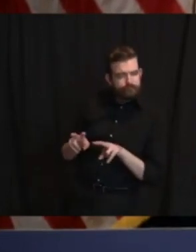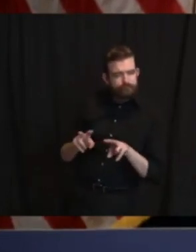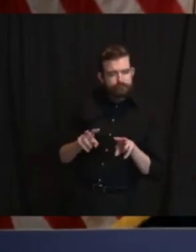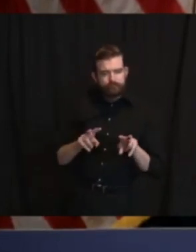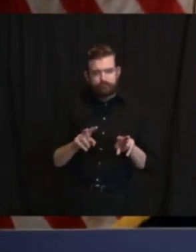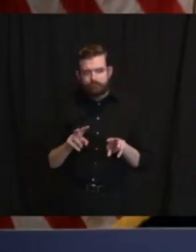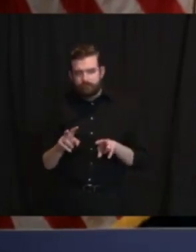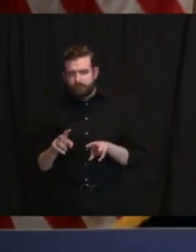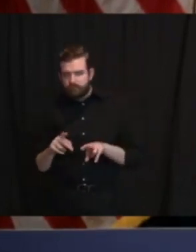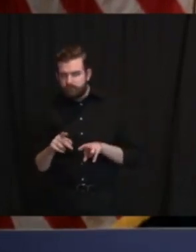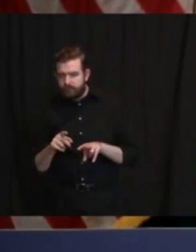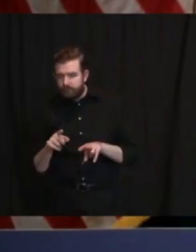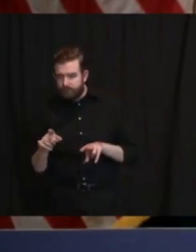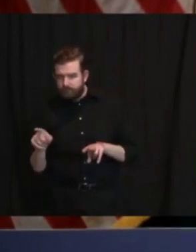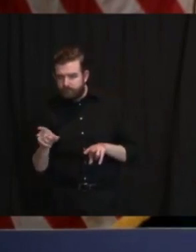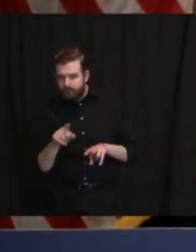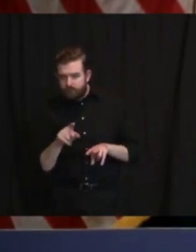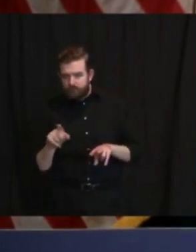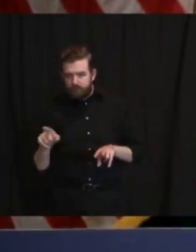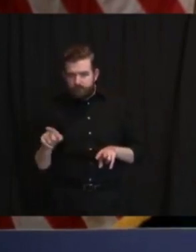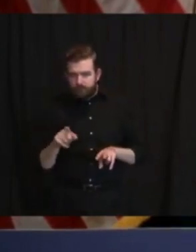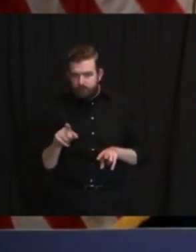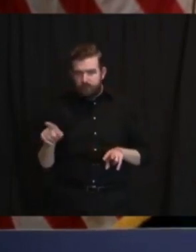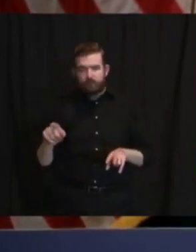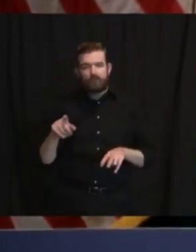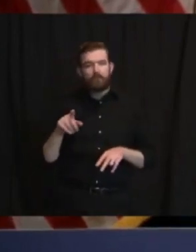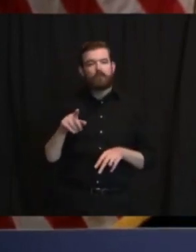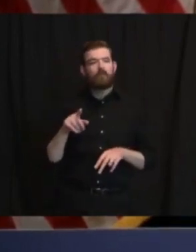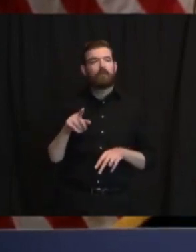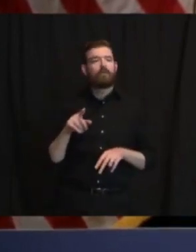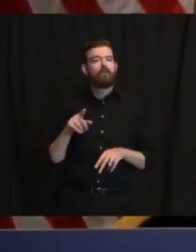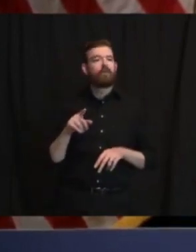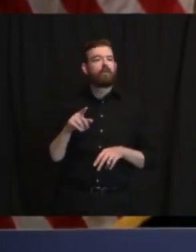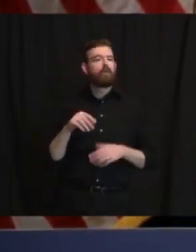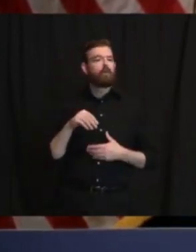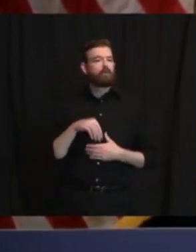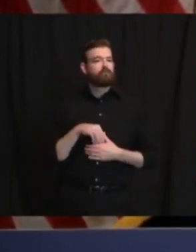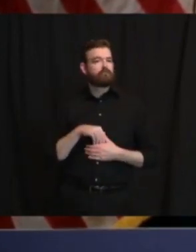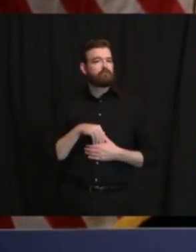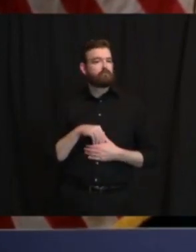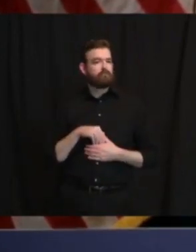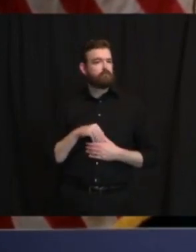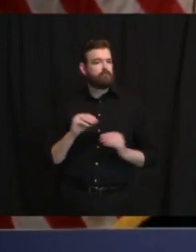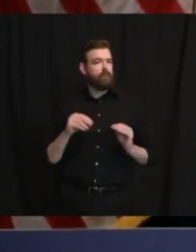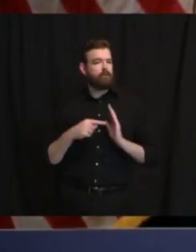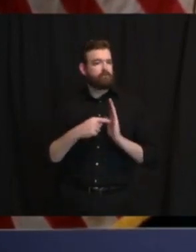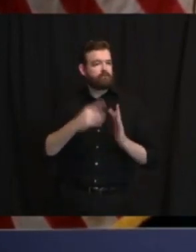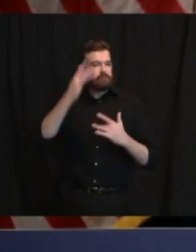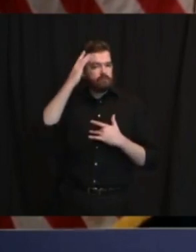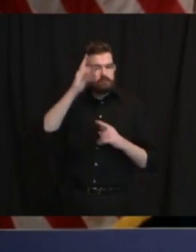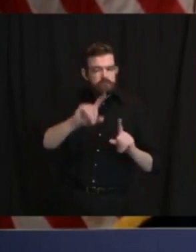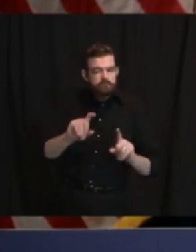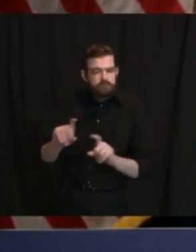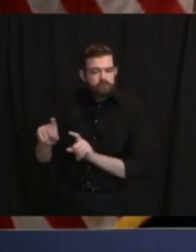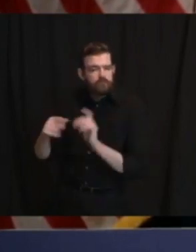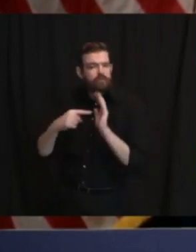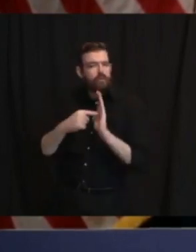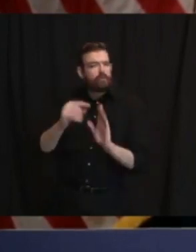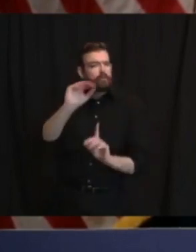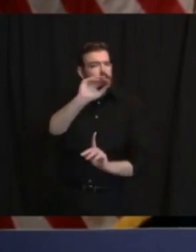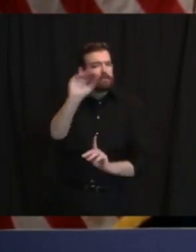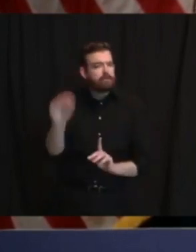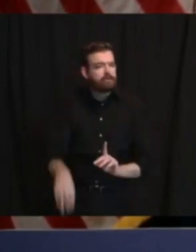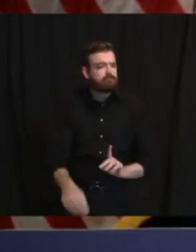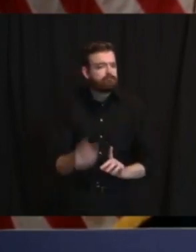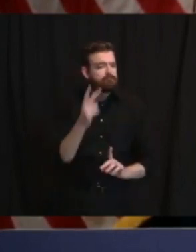addition, thank you for your report and thank you for your extraordinary leadership. Pat, in addition to your daily burden of compliance,